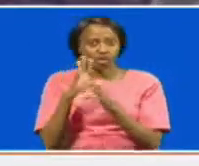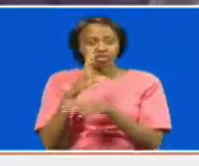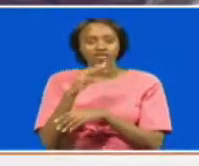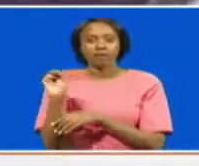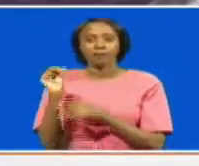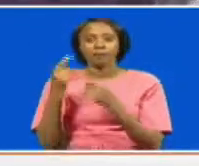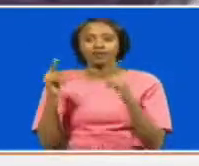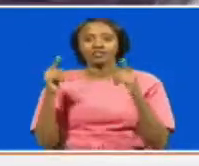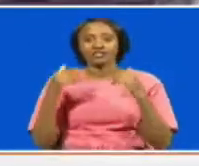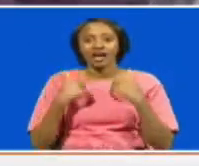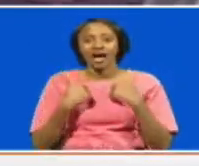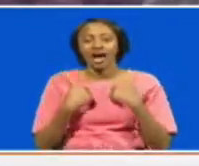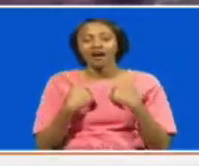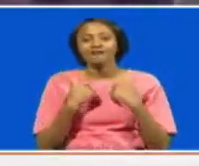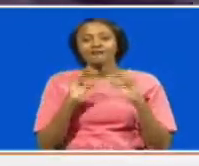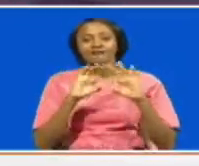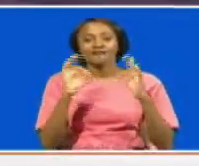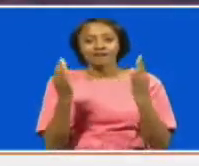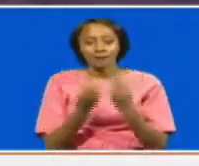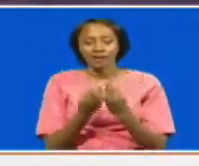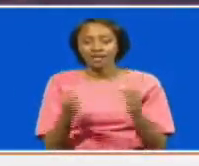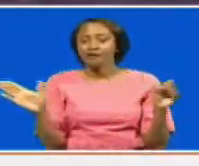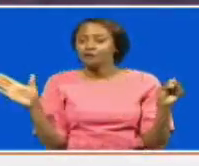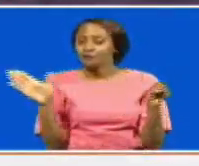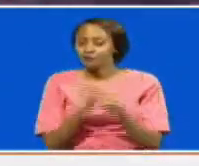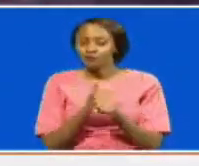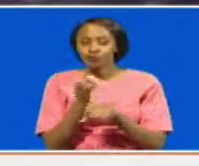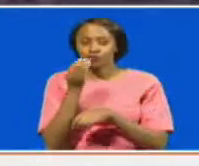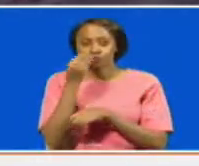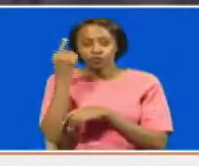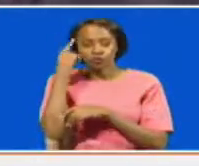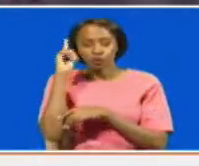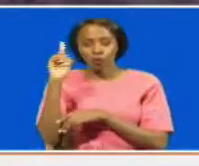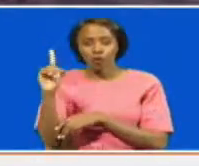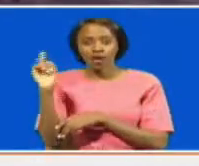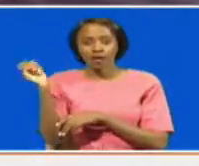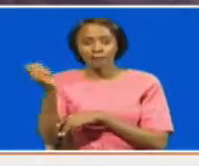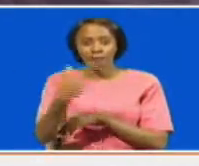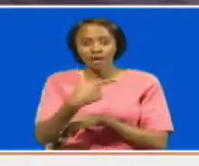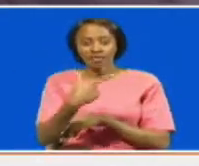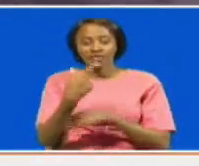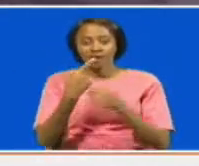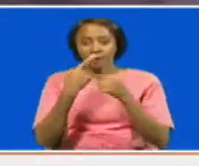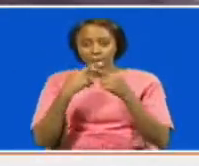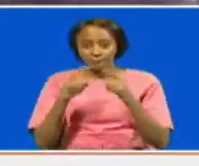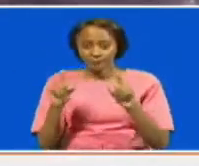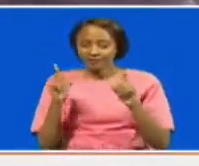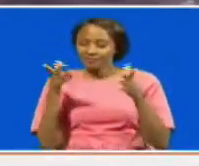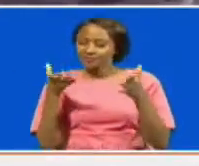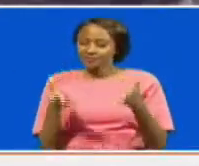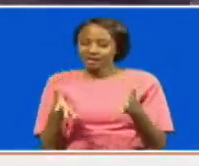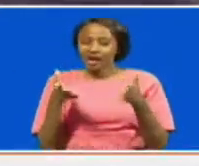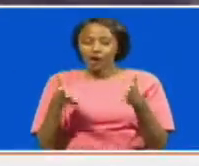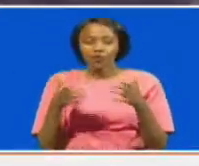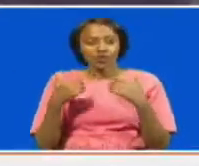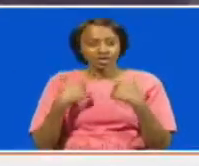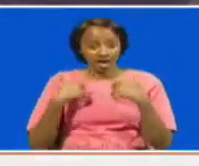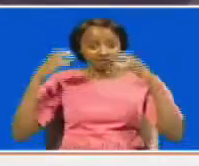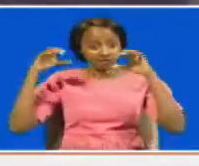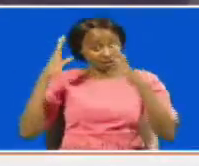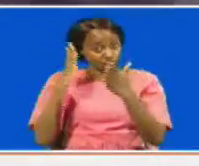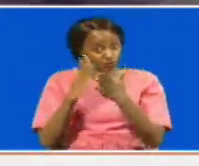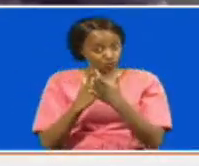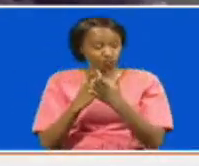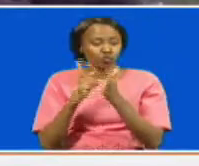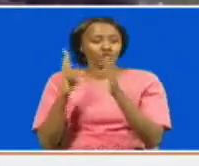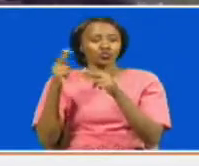getting almost a complete food for a whole month. Tunasajia kwamba sasa kwa vile mvua imepatikanwa, we hope hii